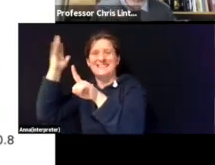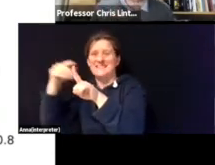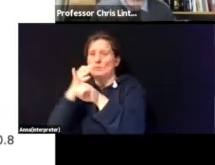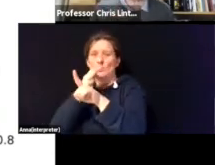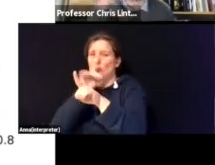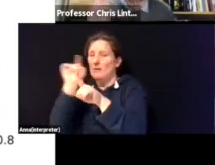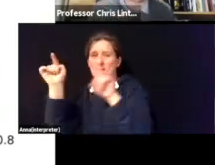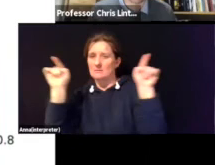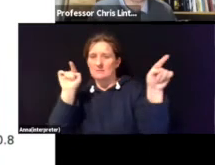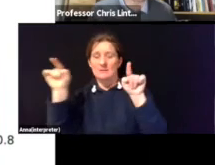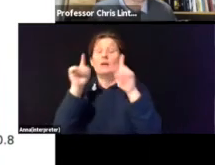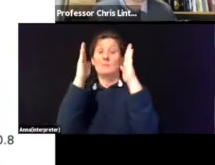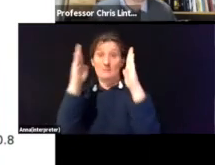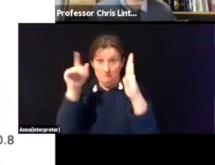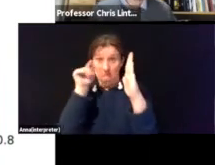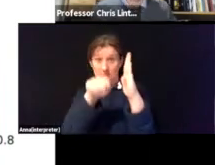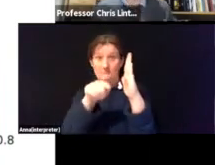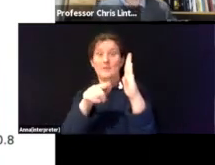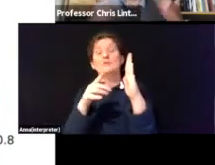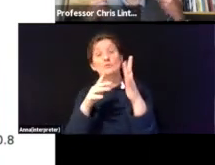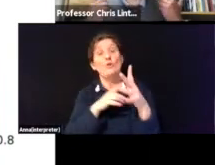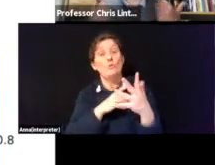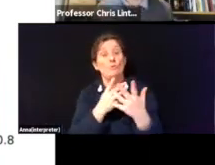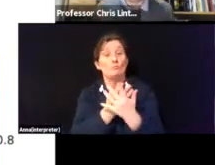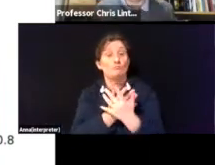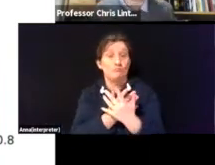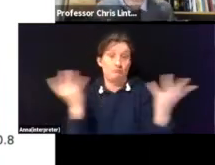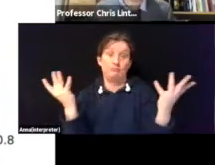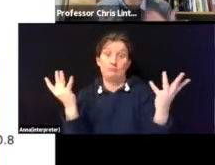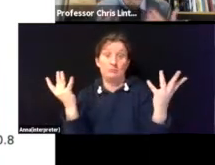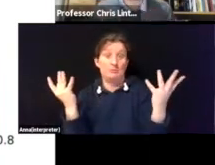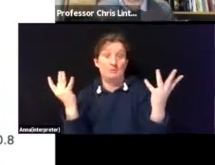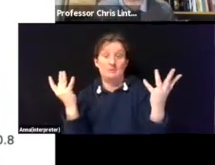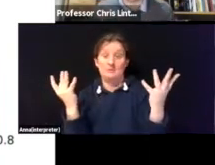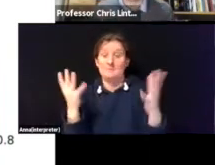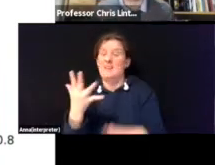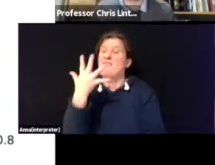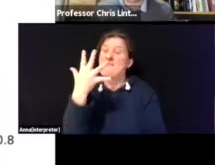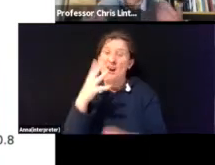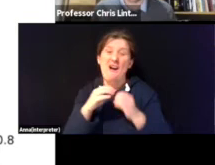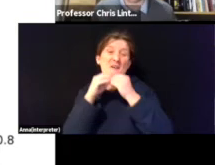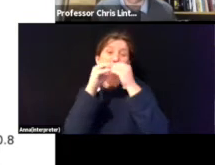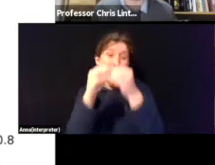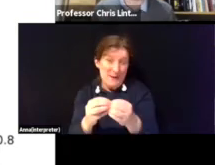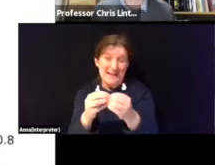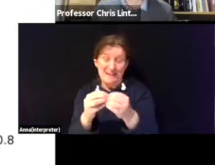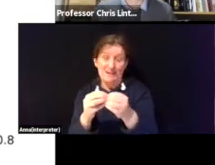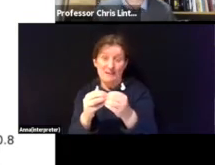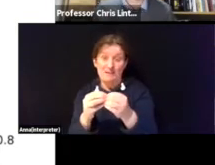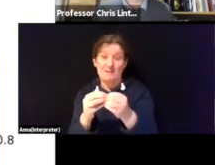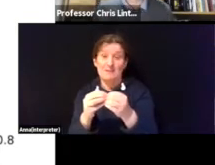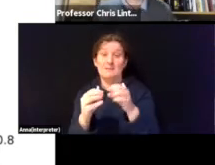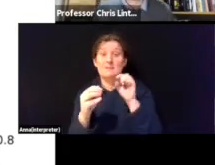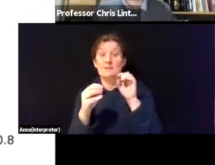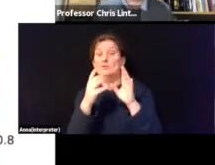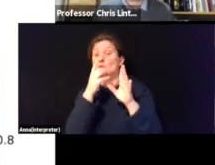Earth could have liquid water and thus the conditions for life. So that means there are at least 5 billion Earth-like planets in